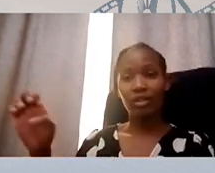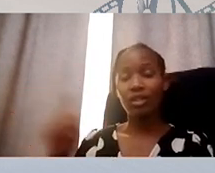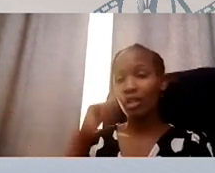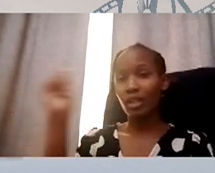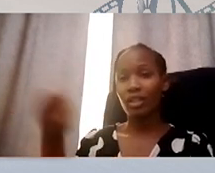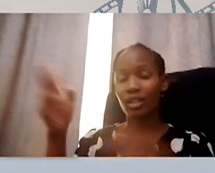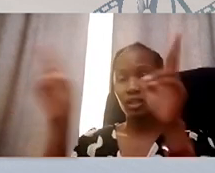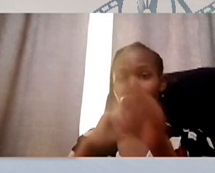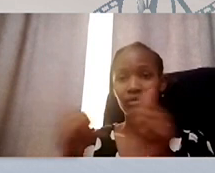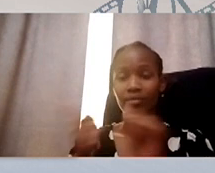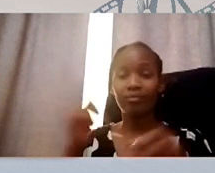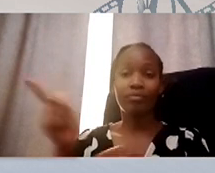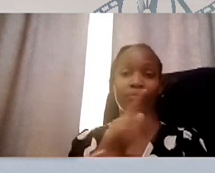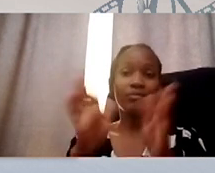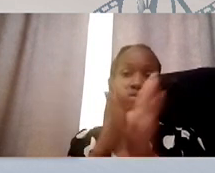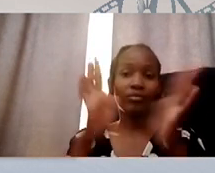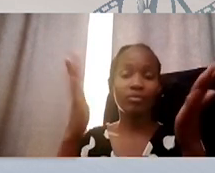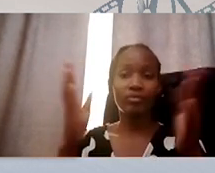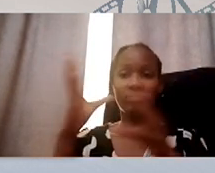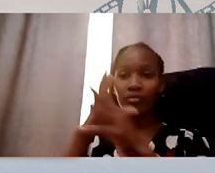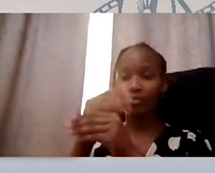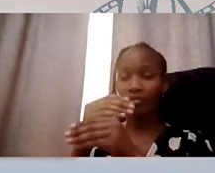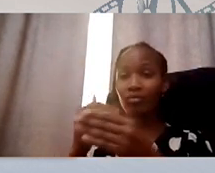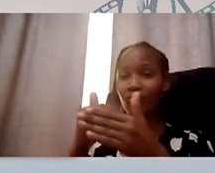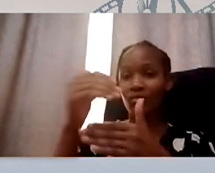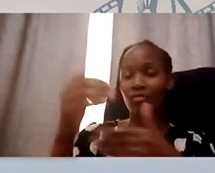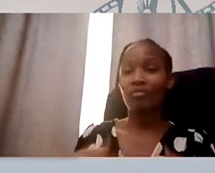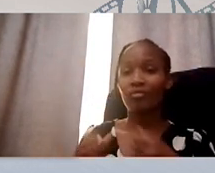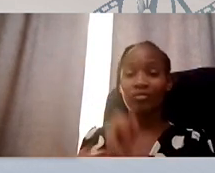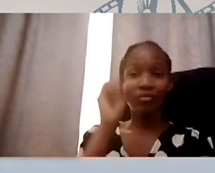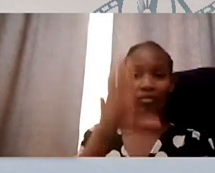virtual edition. And coming up next, we have a movie from the Netherlands,